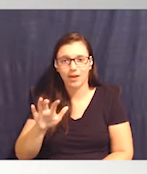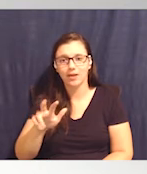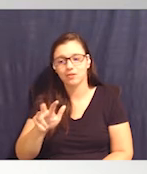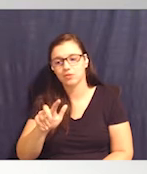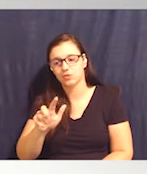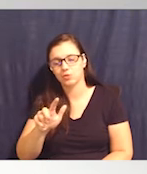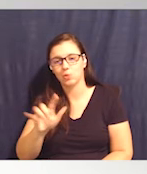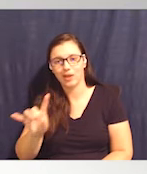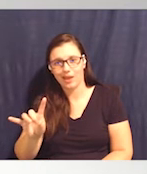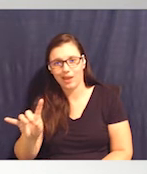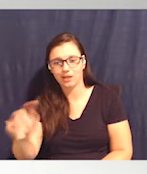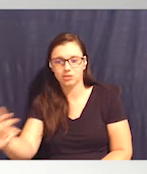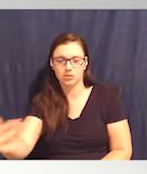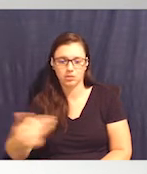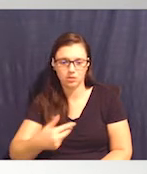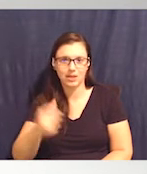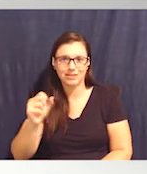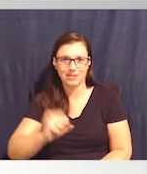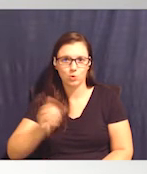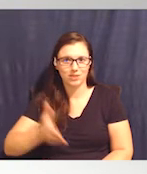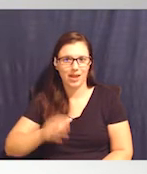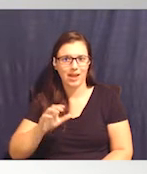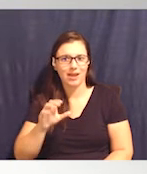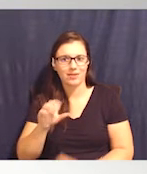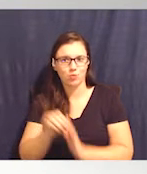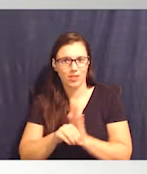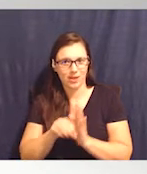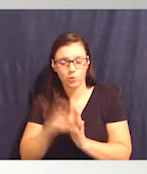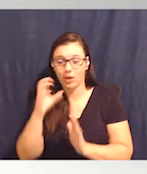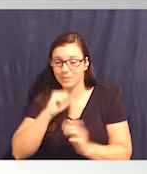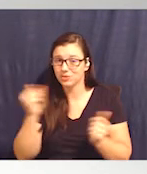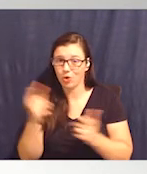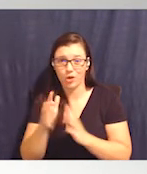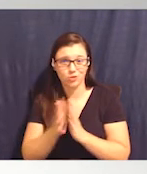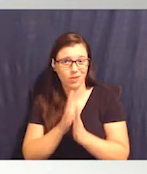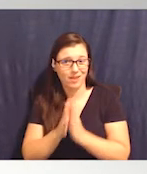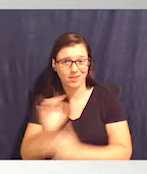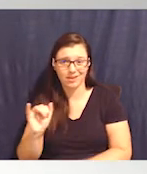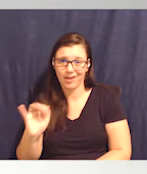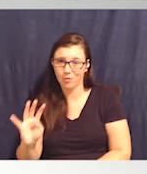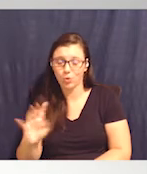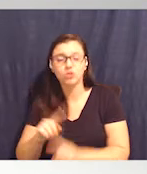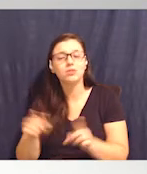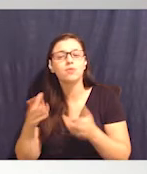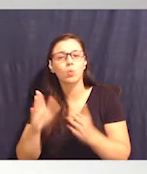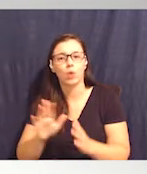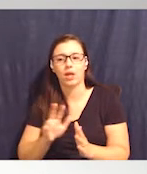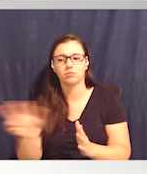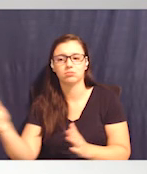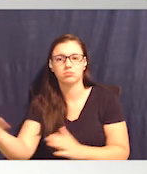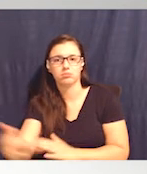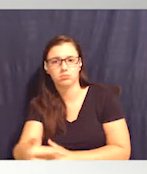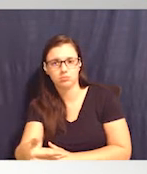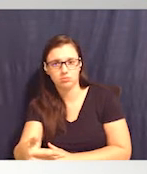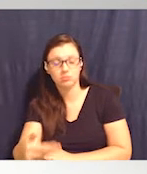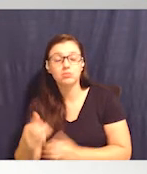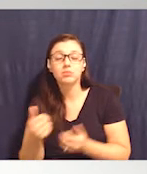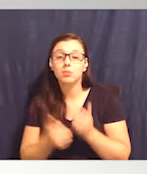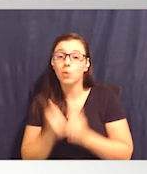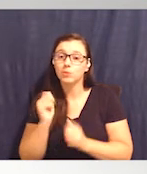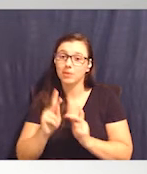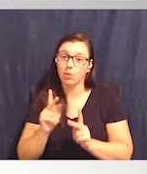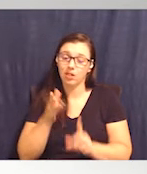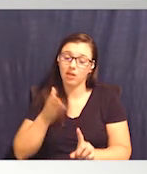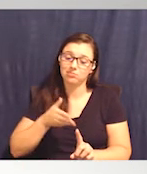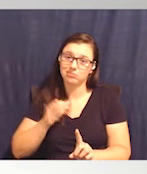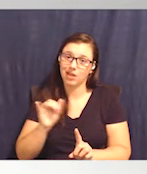miss all that traffic on I-4. It's a different way. Not the way a lot of people go, and I probably shouldn't have said anything because